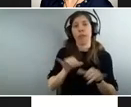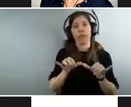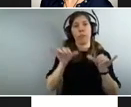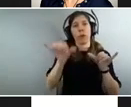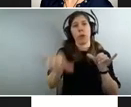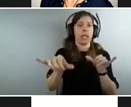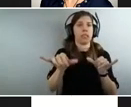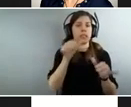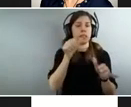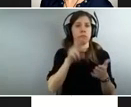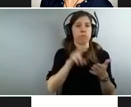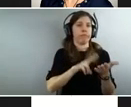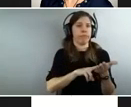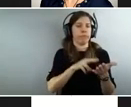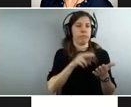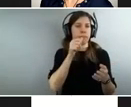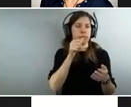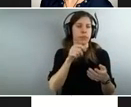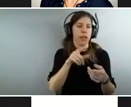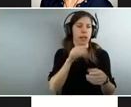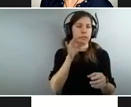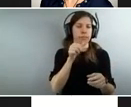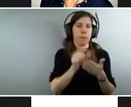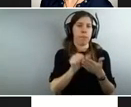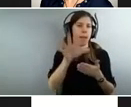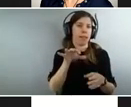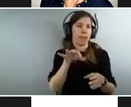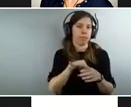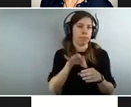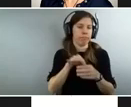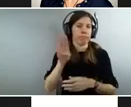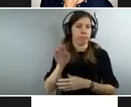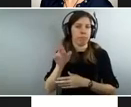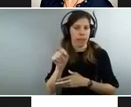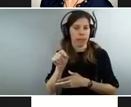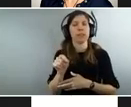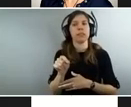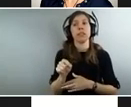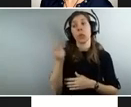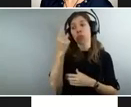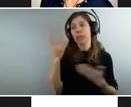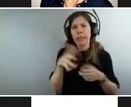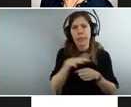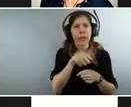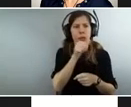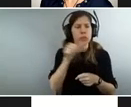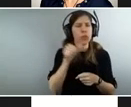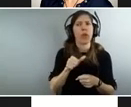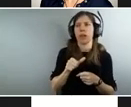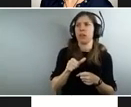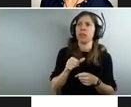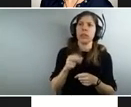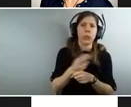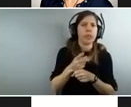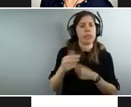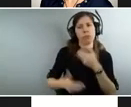ballot. And so they've been going through this process and working through any difficulties for